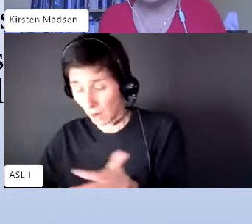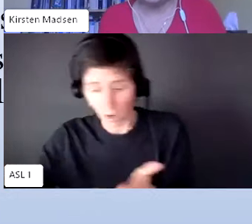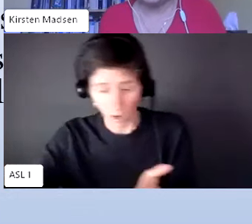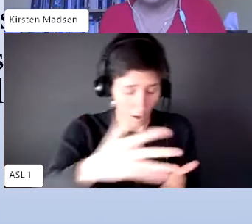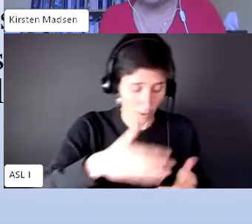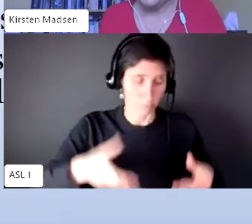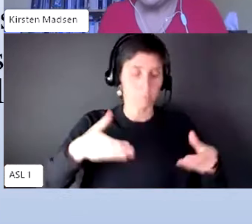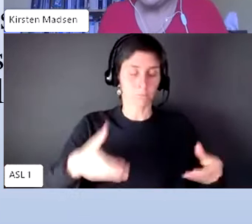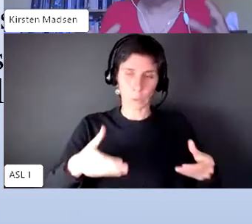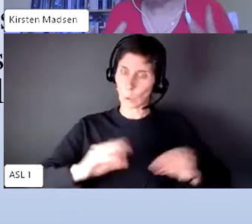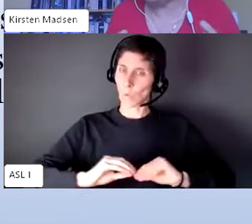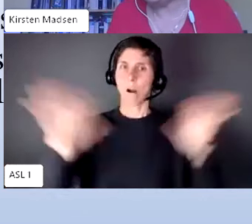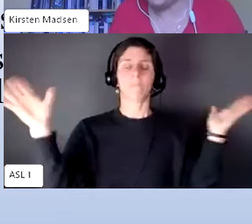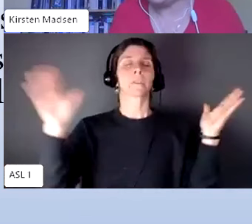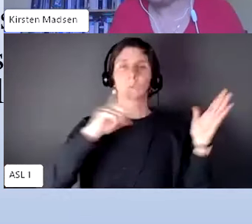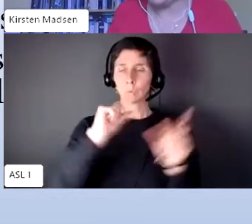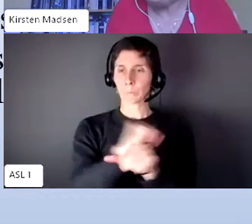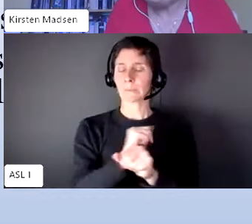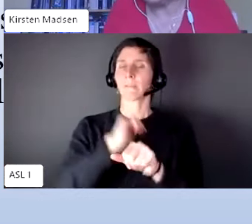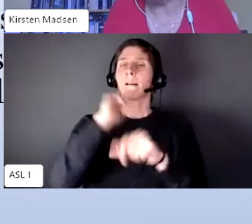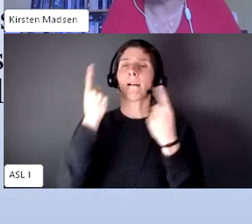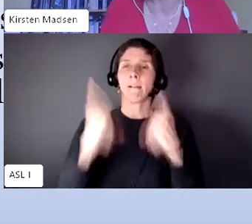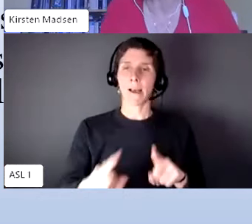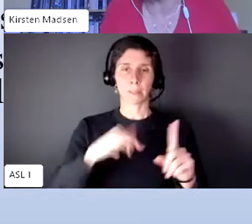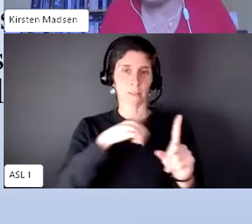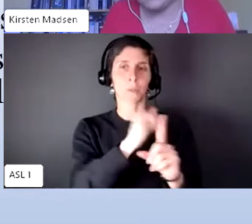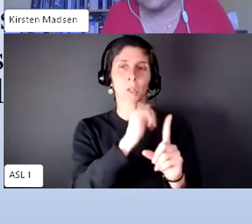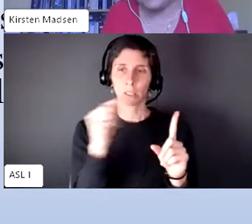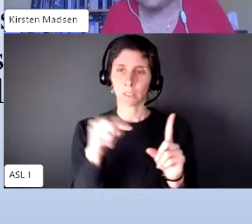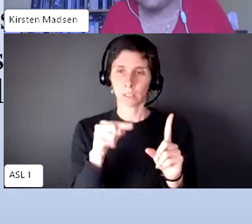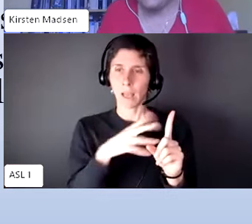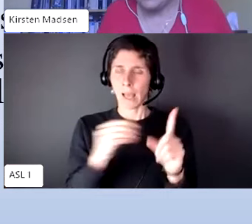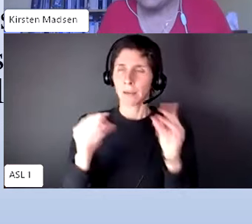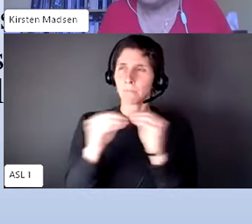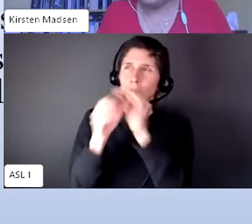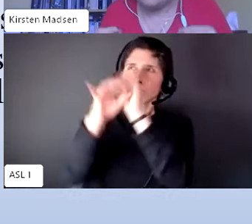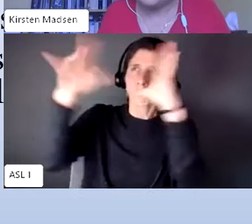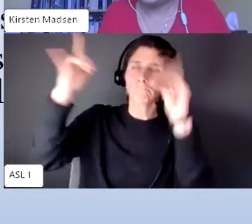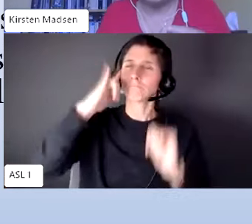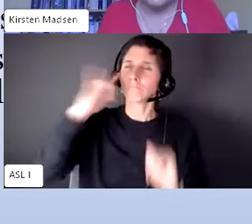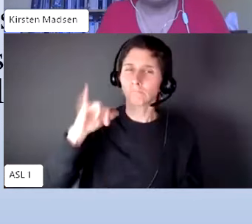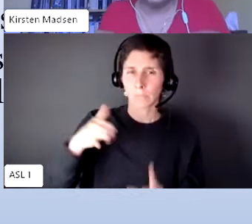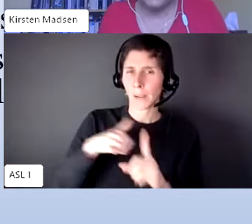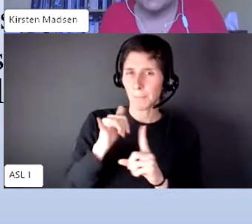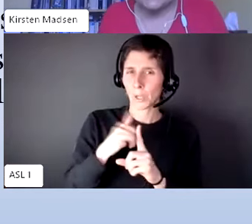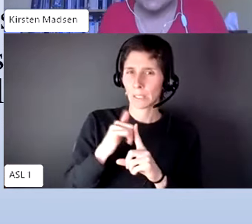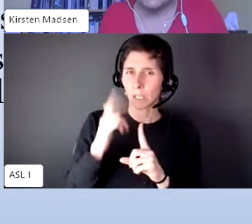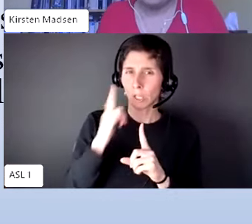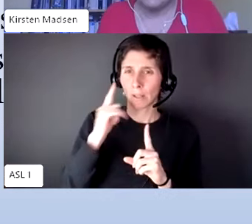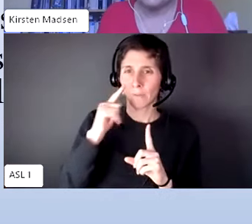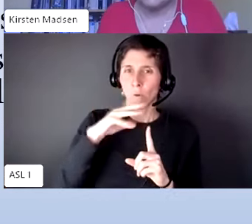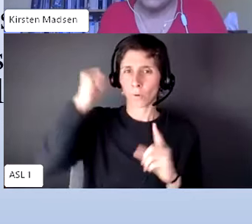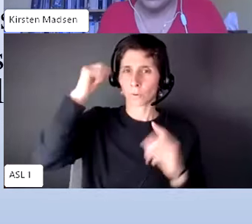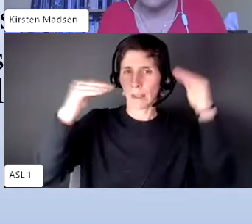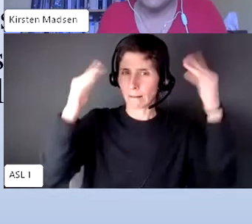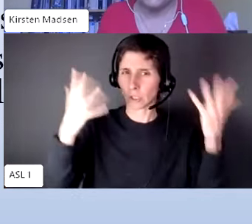is occurring, and we really got a better understanding of what bullying behavior looks like amongst